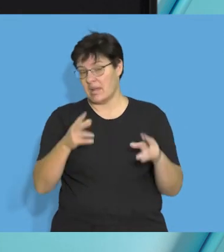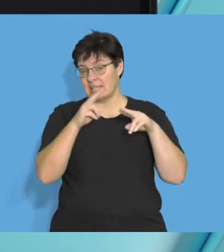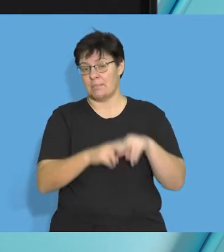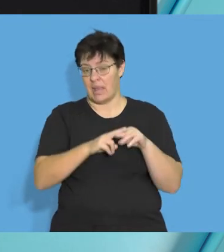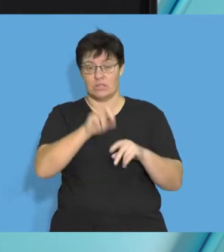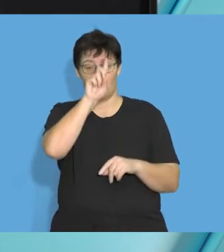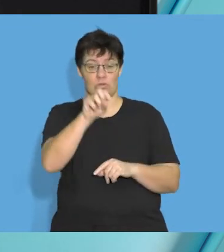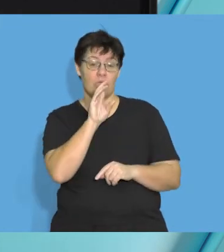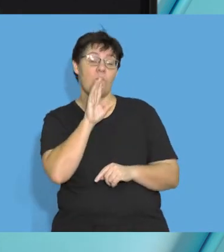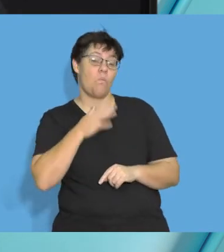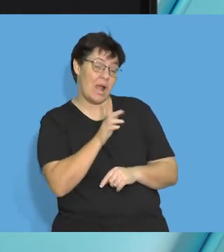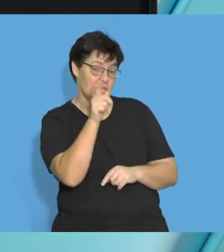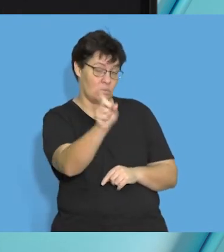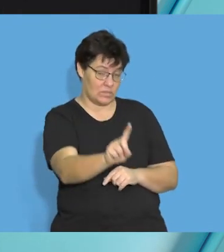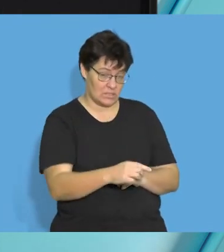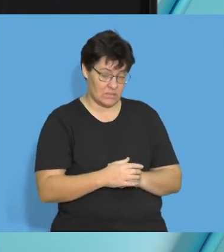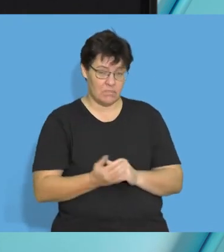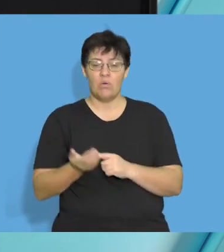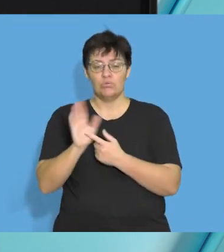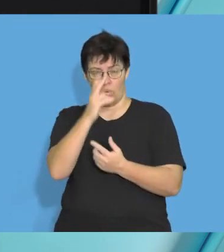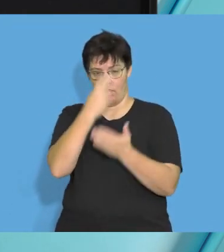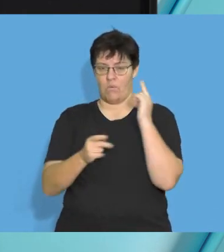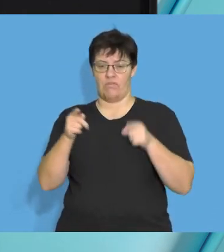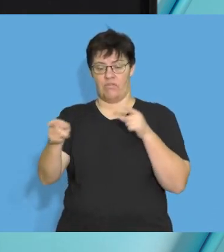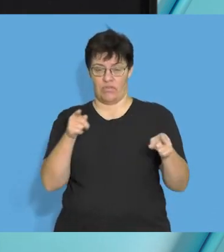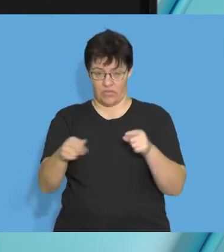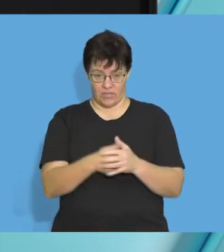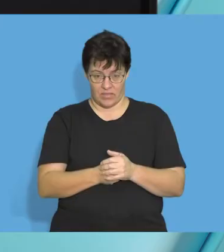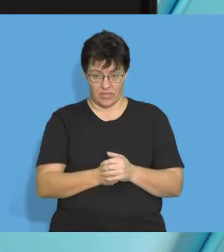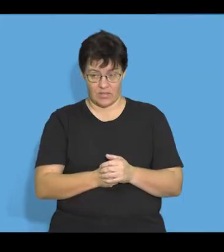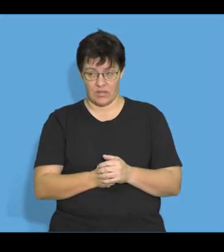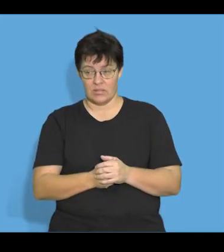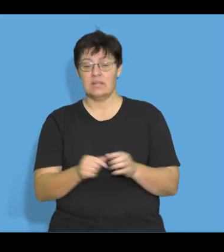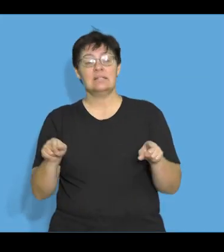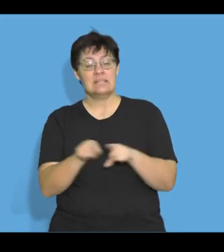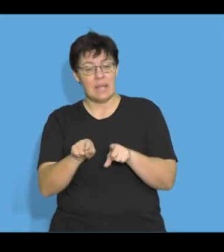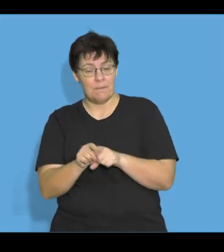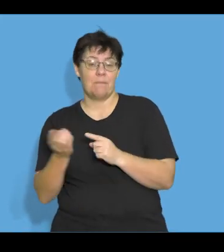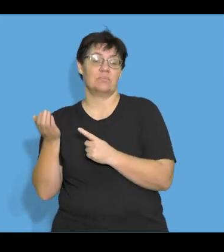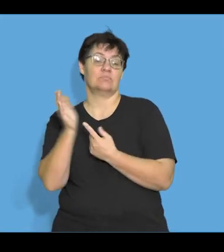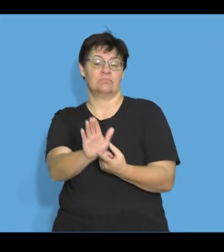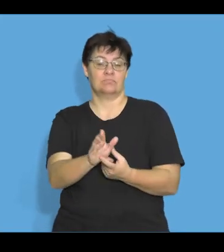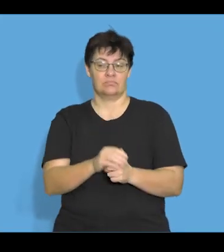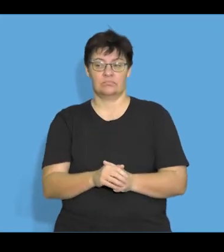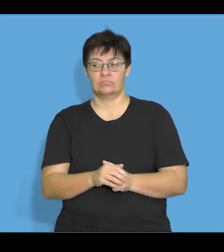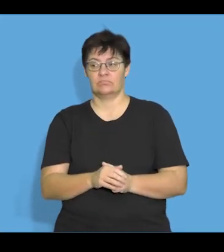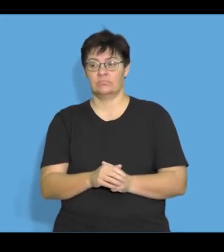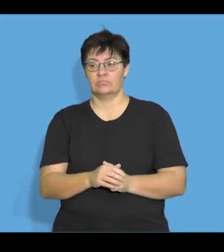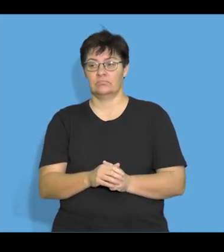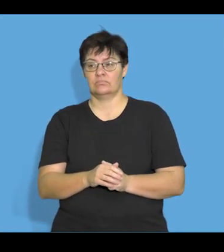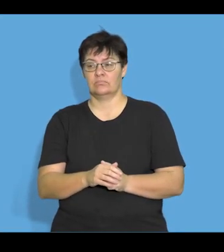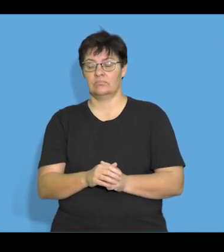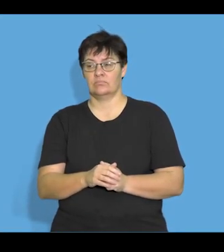asking you to calculate. I've shown you both the calculations, and I've also shown you the permutation in